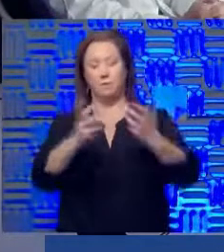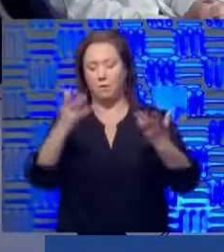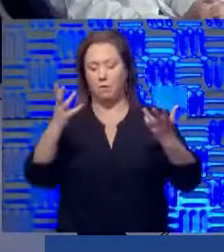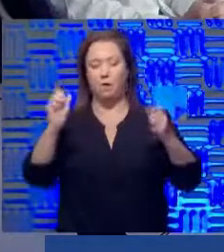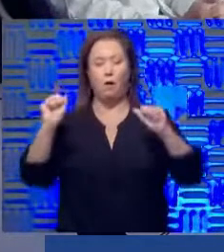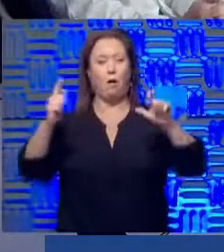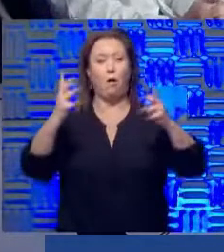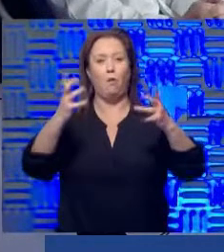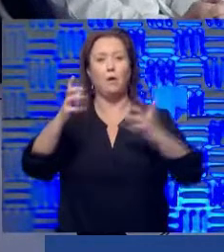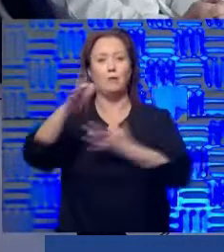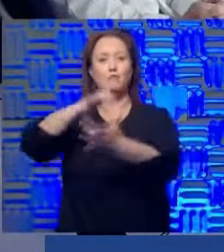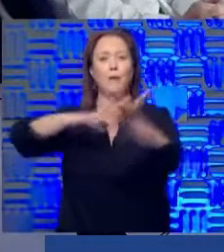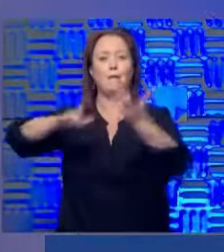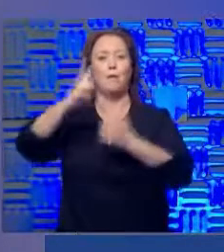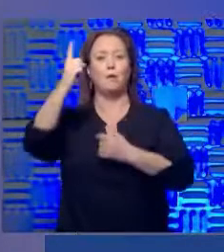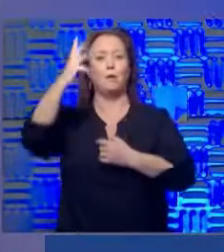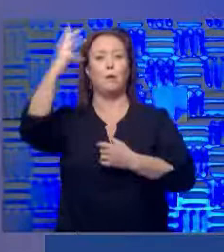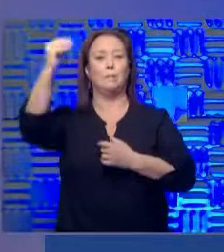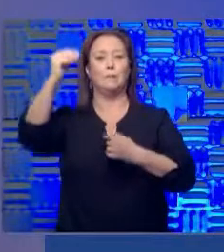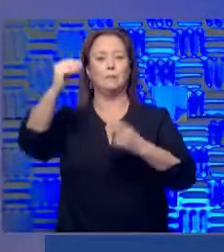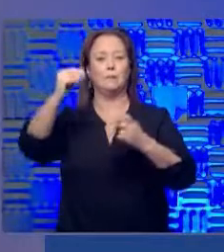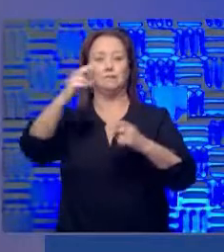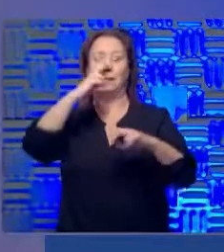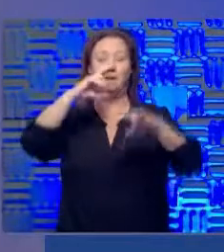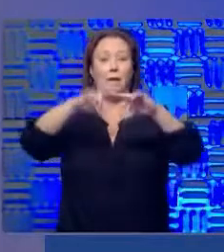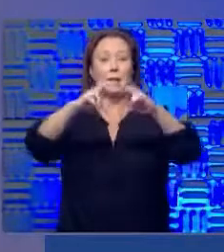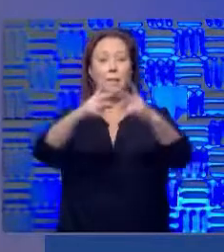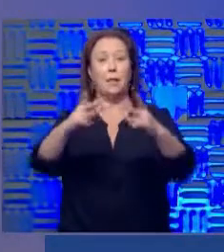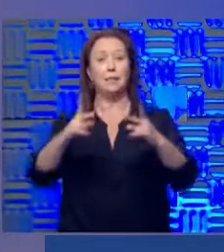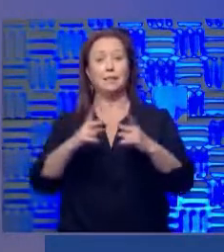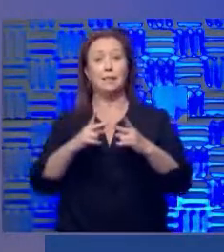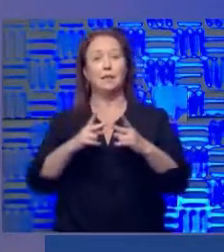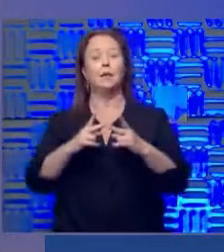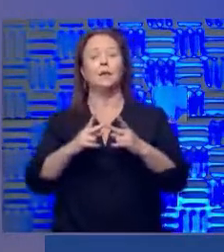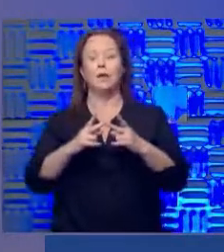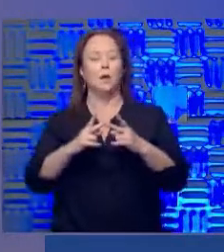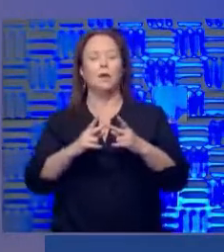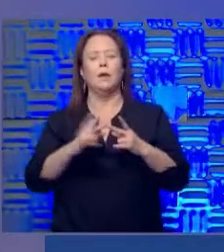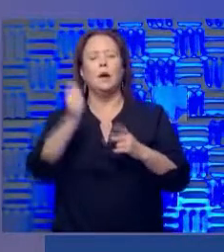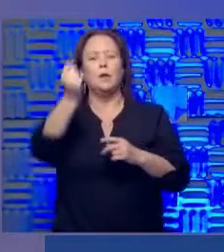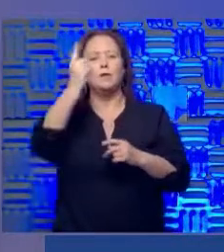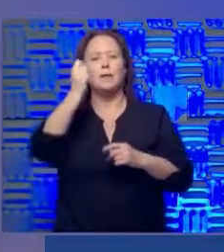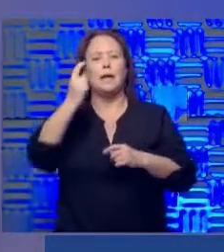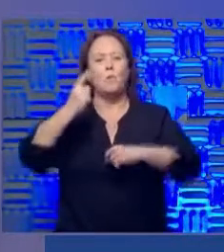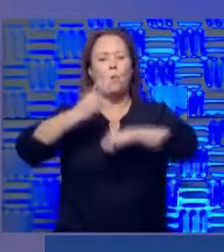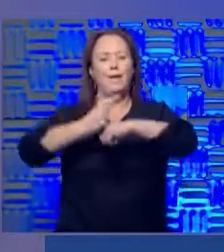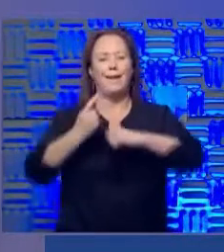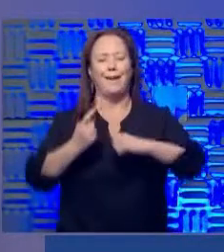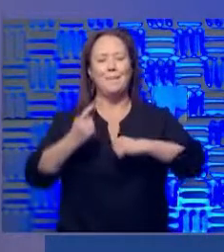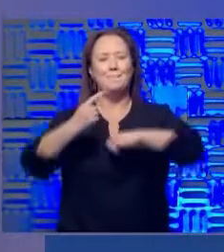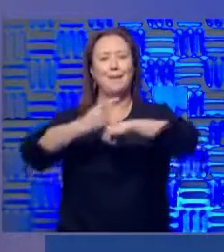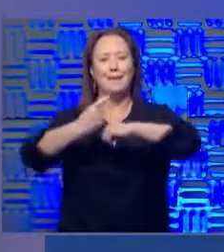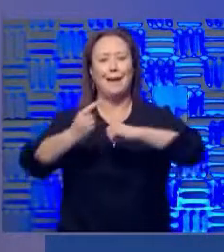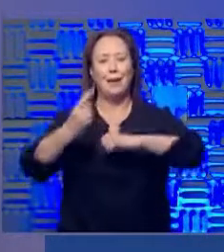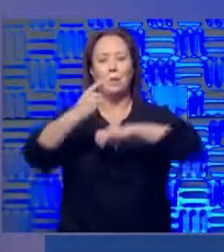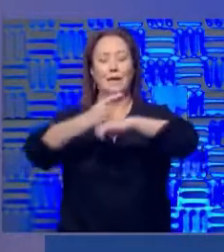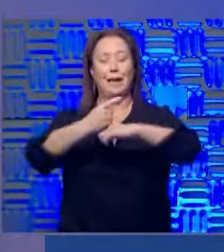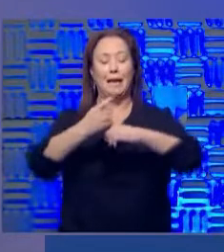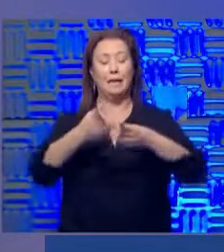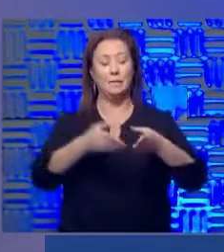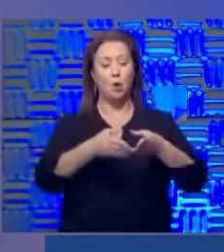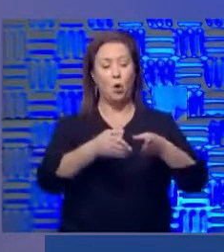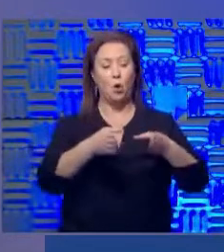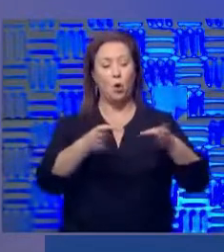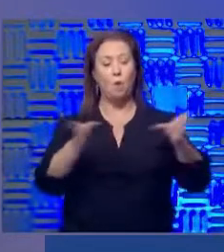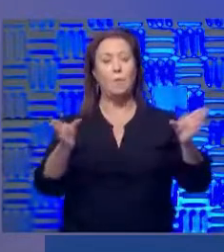travel, go someplace fun. We have to go one day at a time. This phased reopening is going to